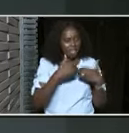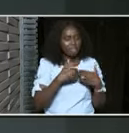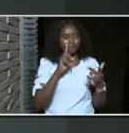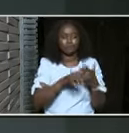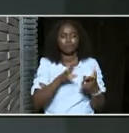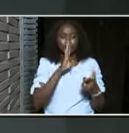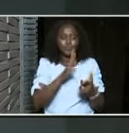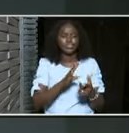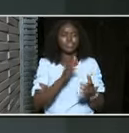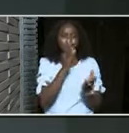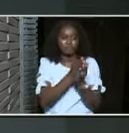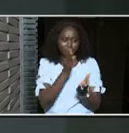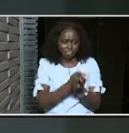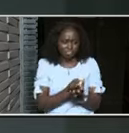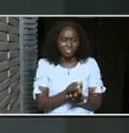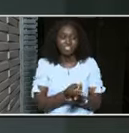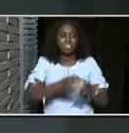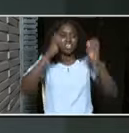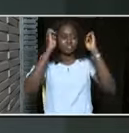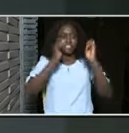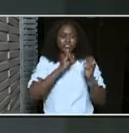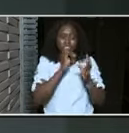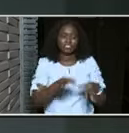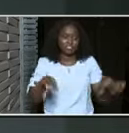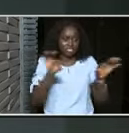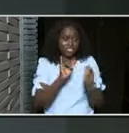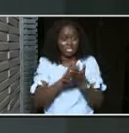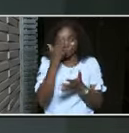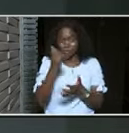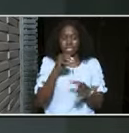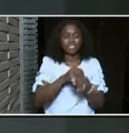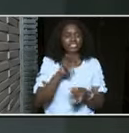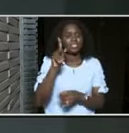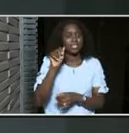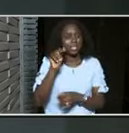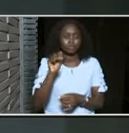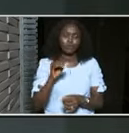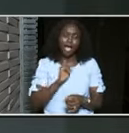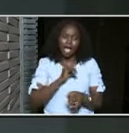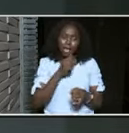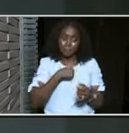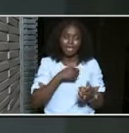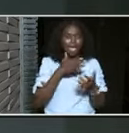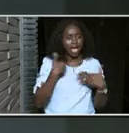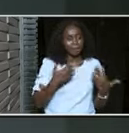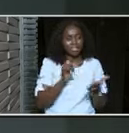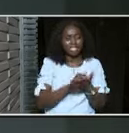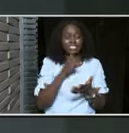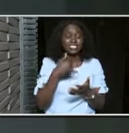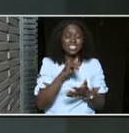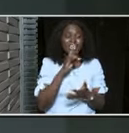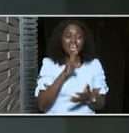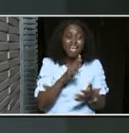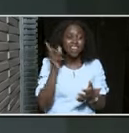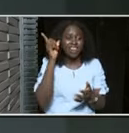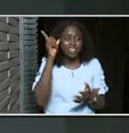Education is key. And that was why, for example, in Kano, I'm happy they are listening to us. No